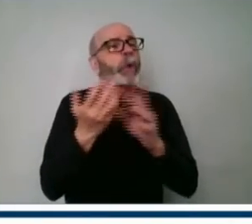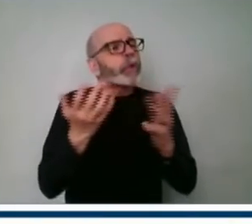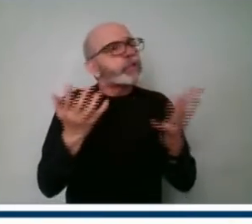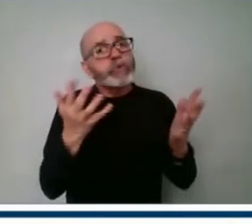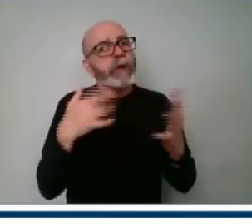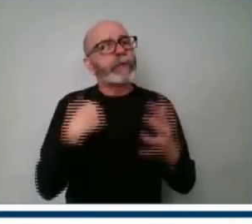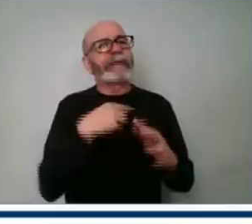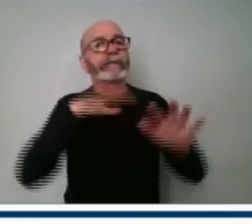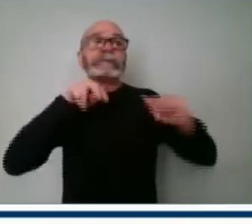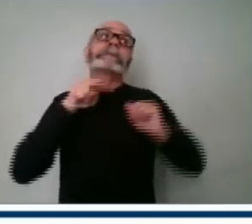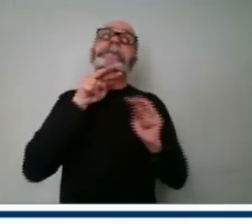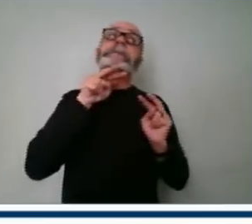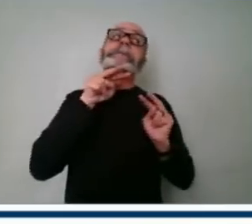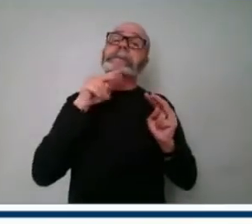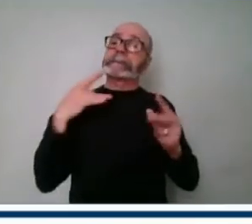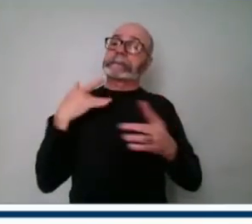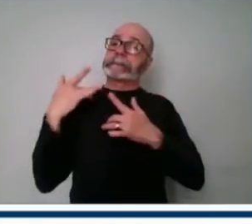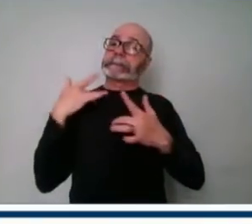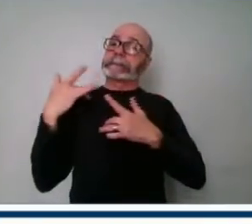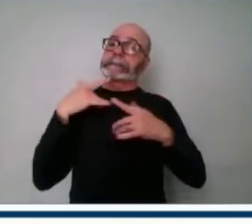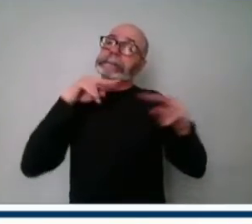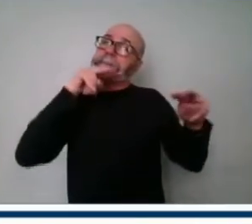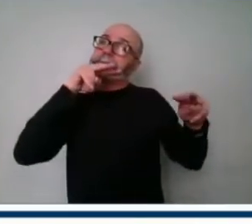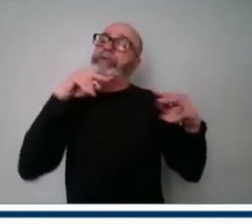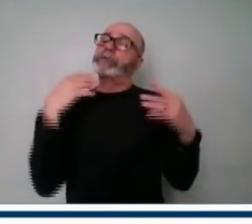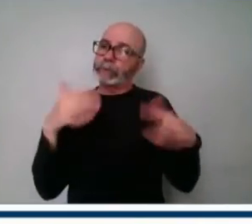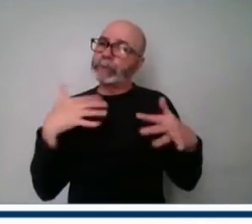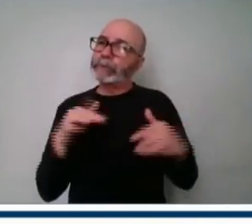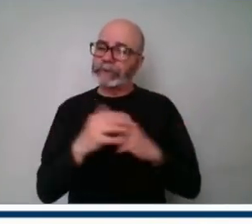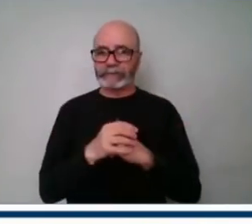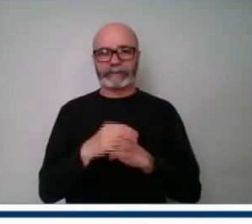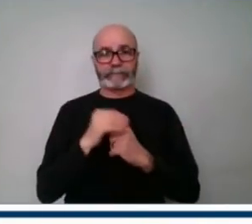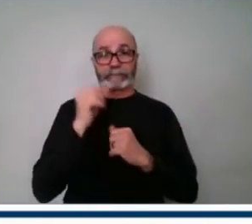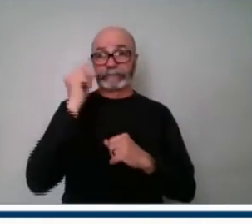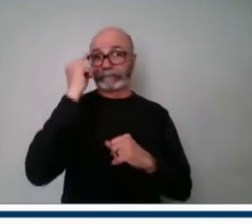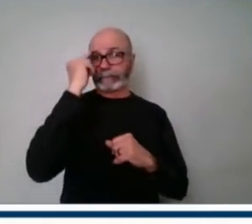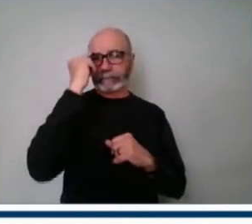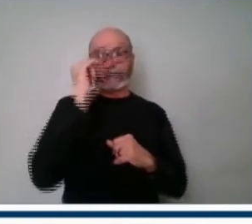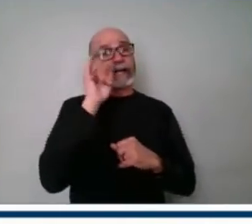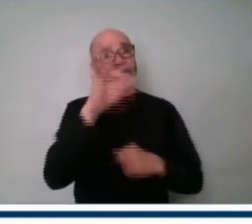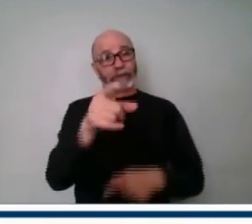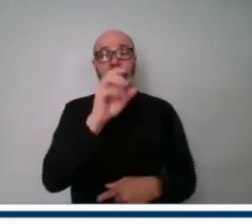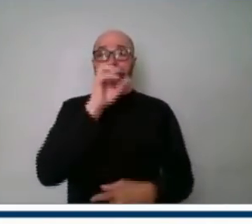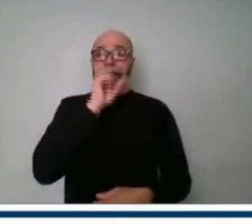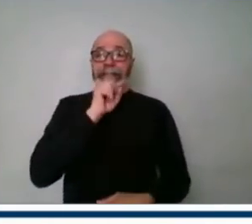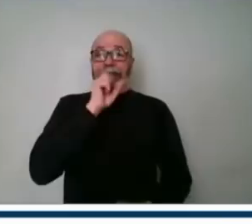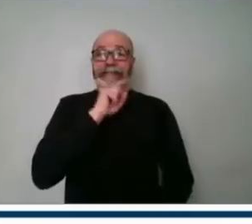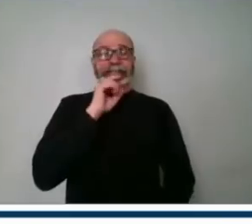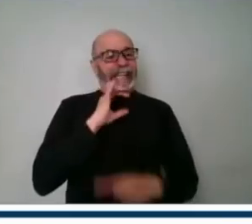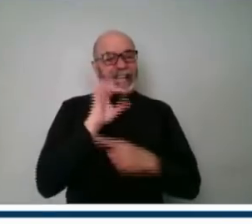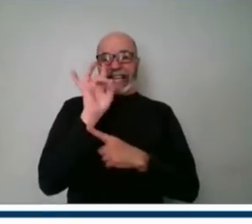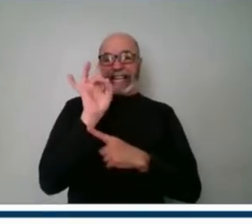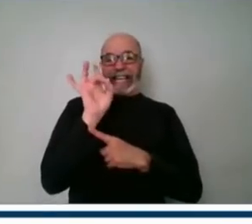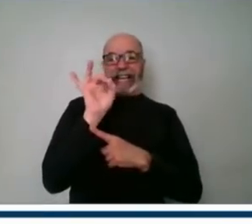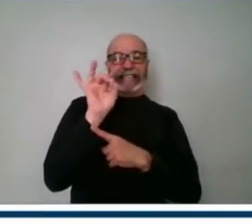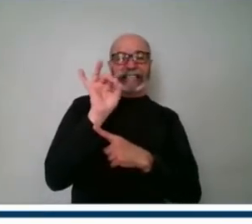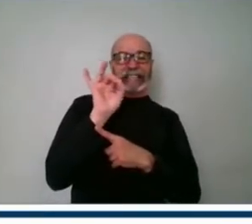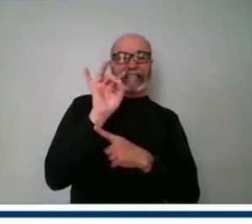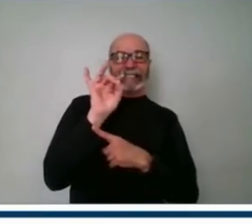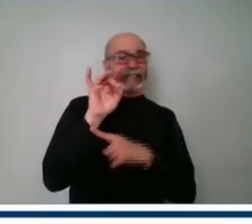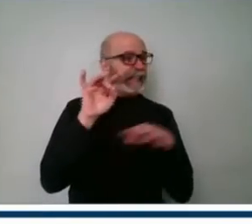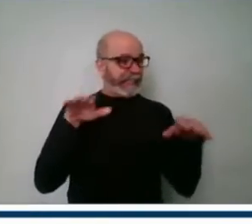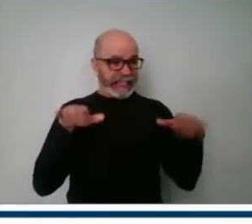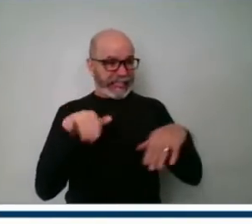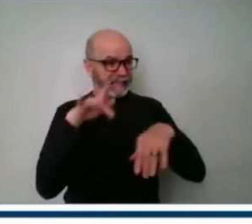Speaking of the vaccine, if you're eligible but you haven't booked yet, please do so. We acknowledge we have had a